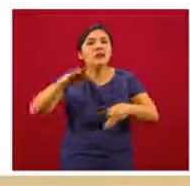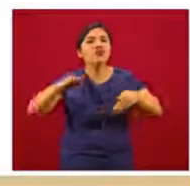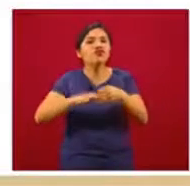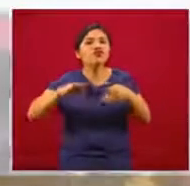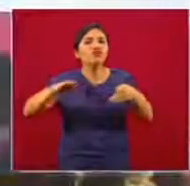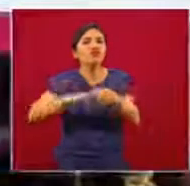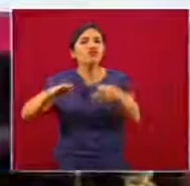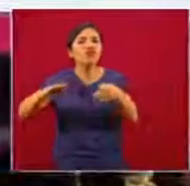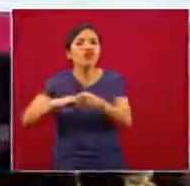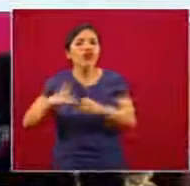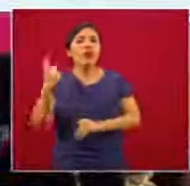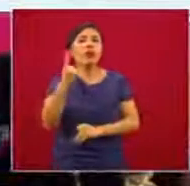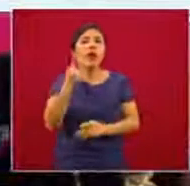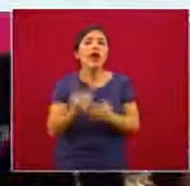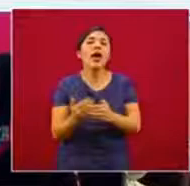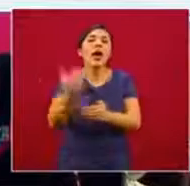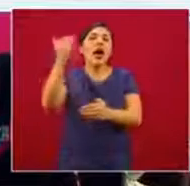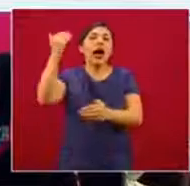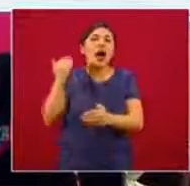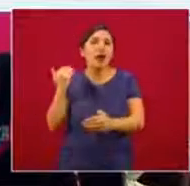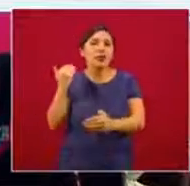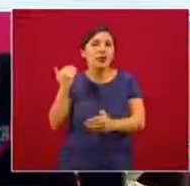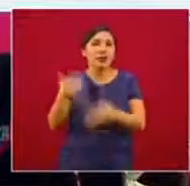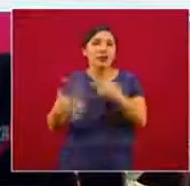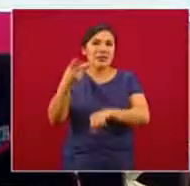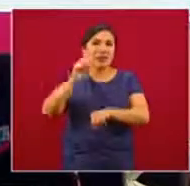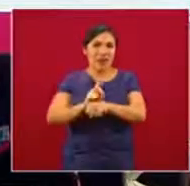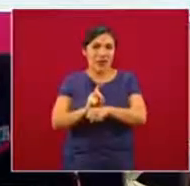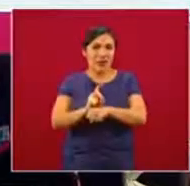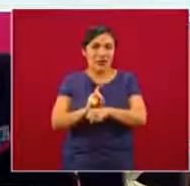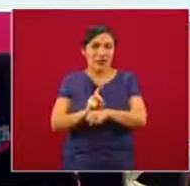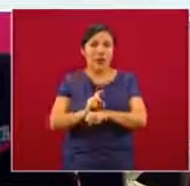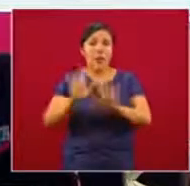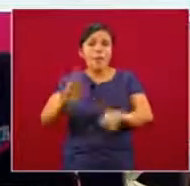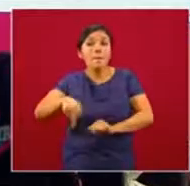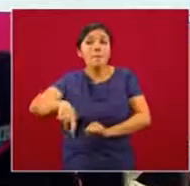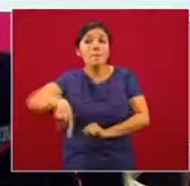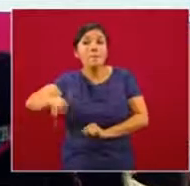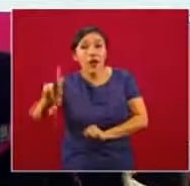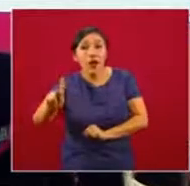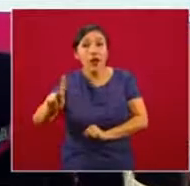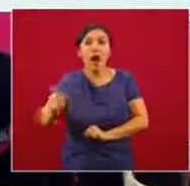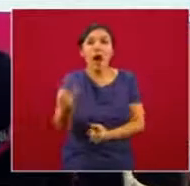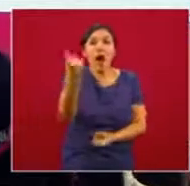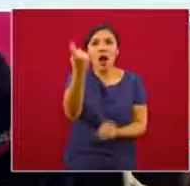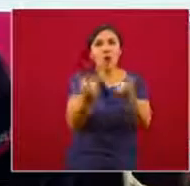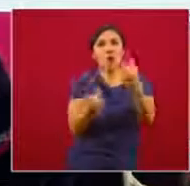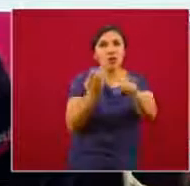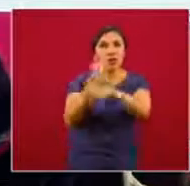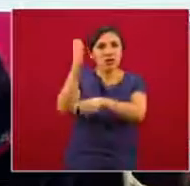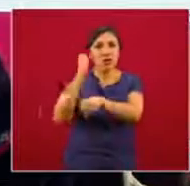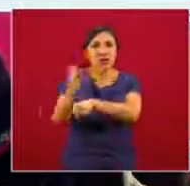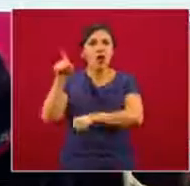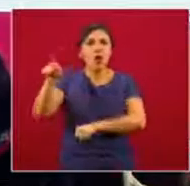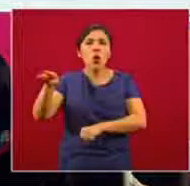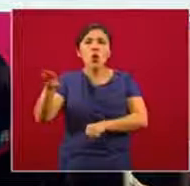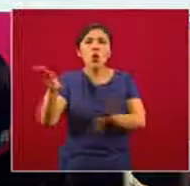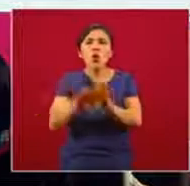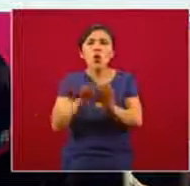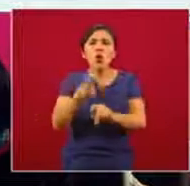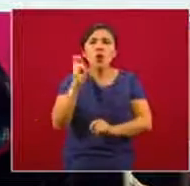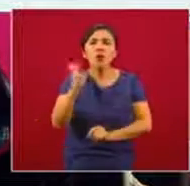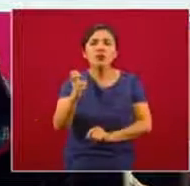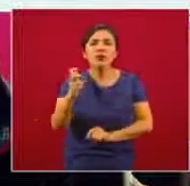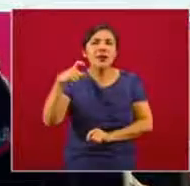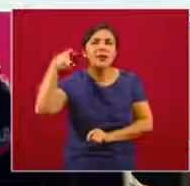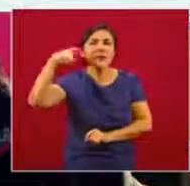days, we've been seeing greater incidence than in the previous 2 other weeks. But if